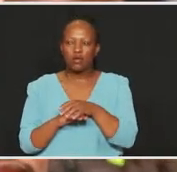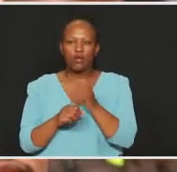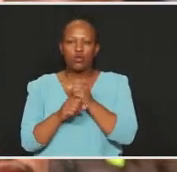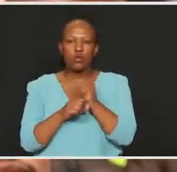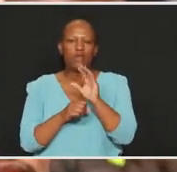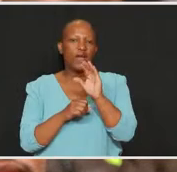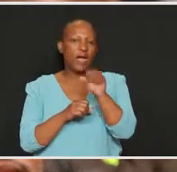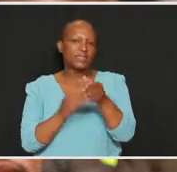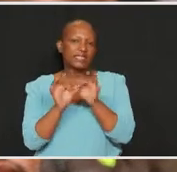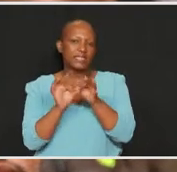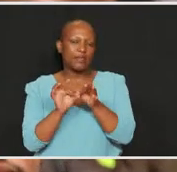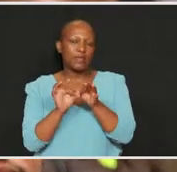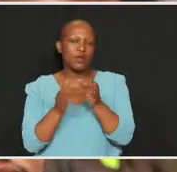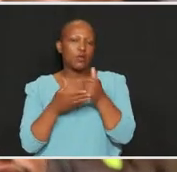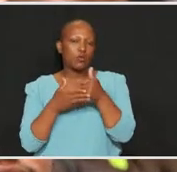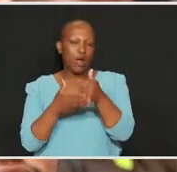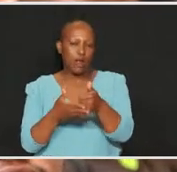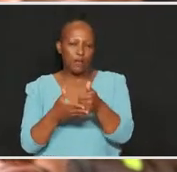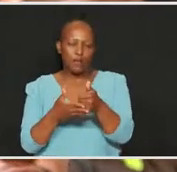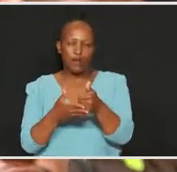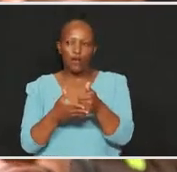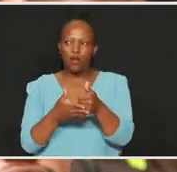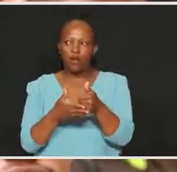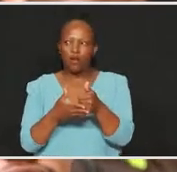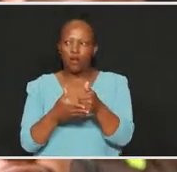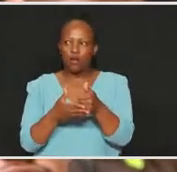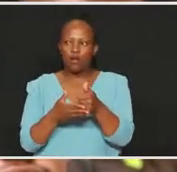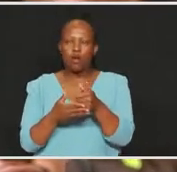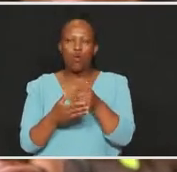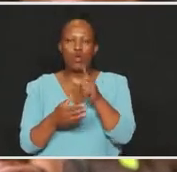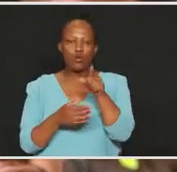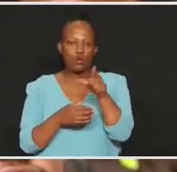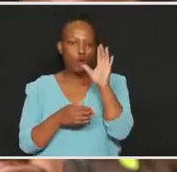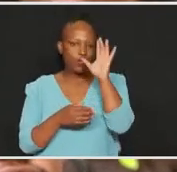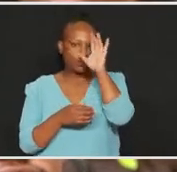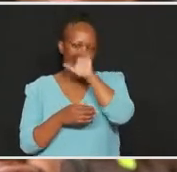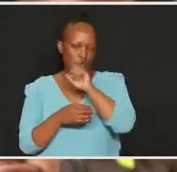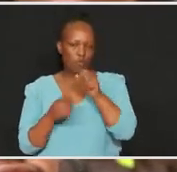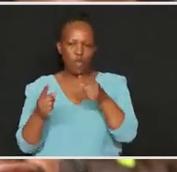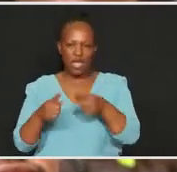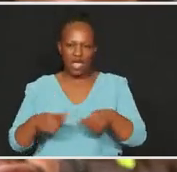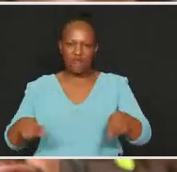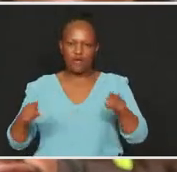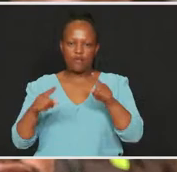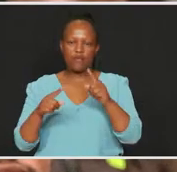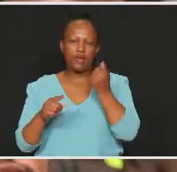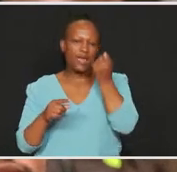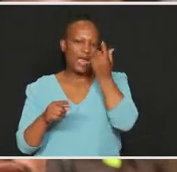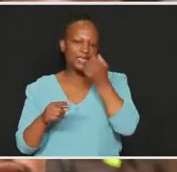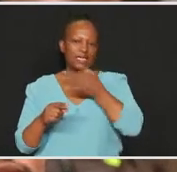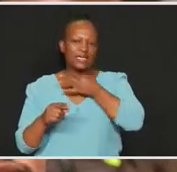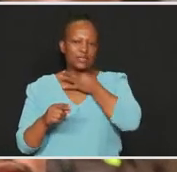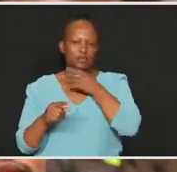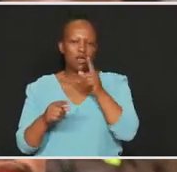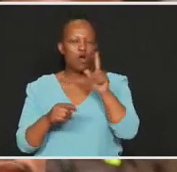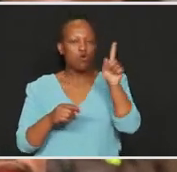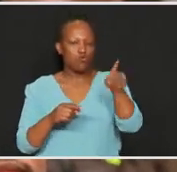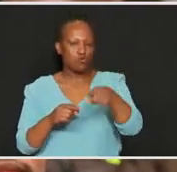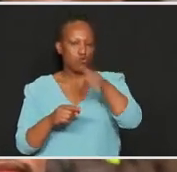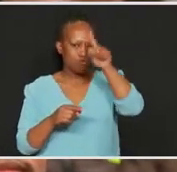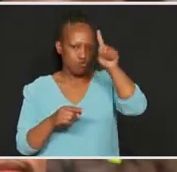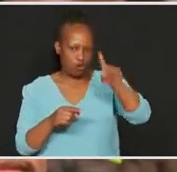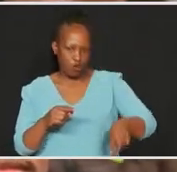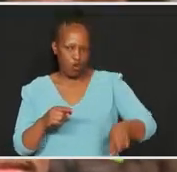any of the translators to assist because you are under the assumption that everybody in the house understands English it is very wrong